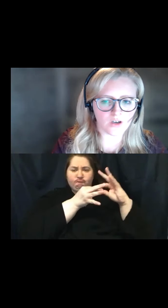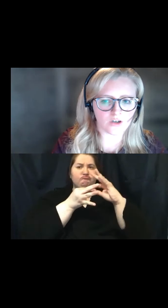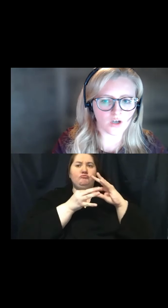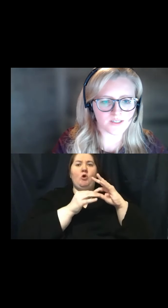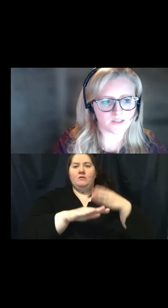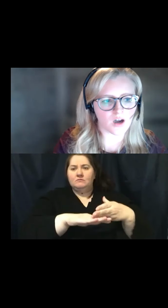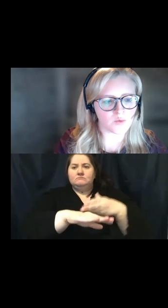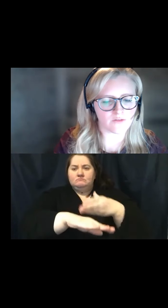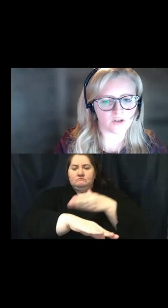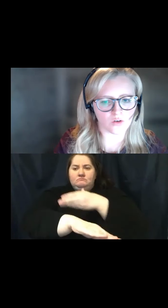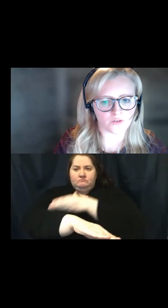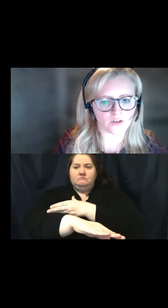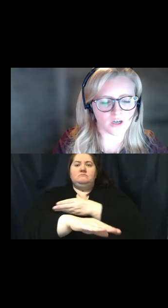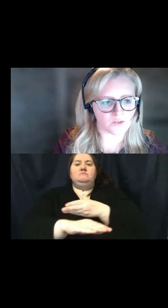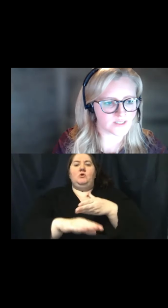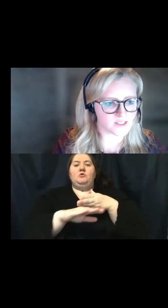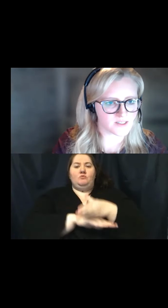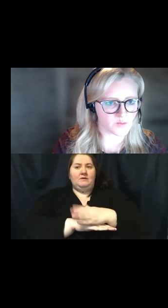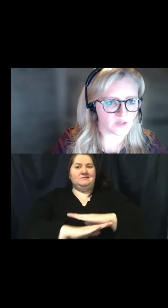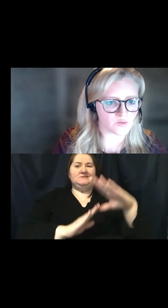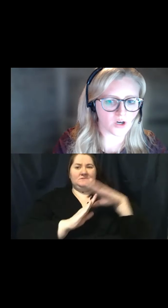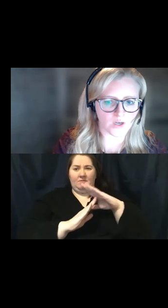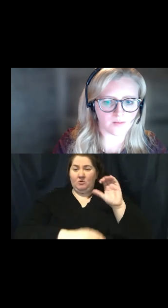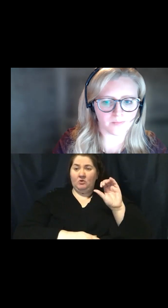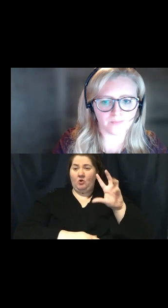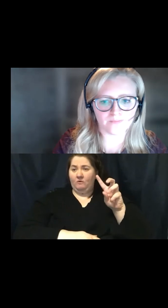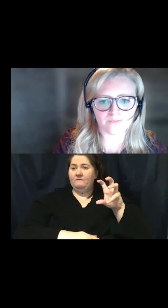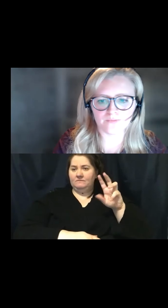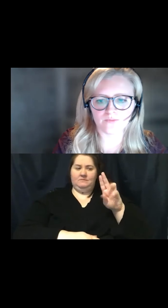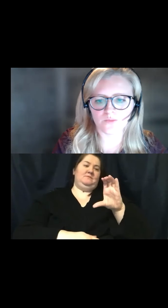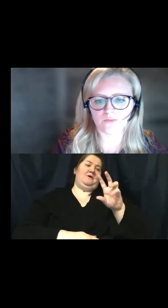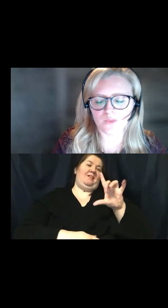restoration across the top of the culvert on Westlake Sammamish Parkway.